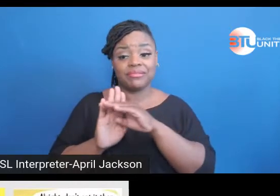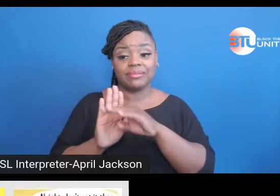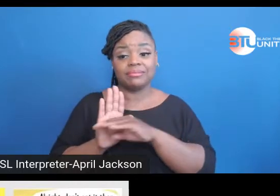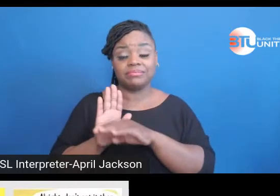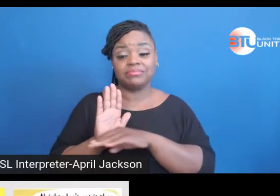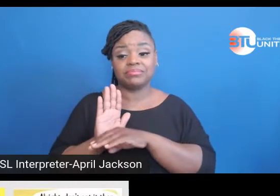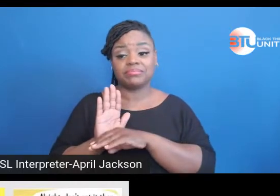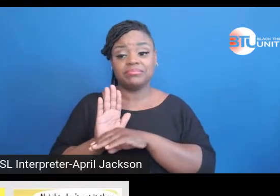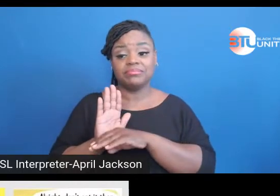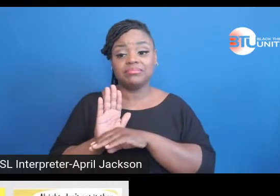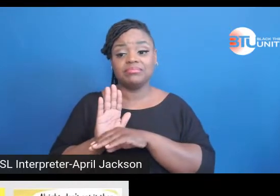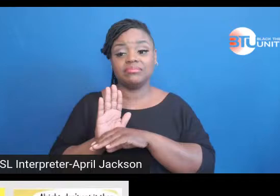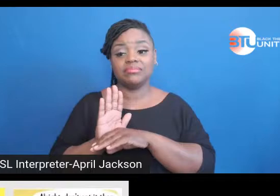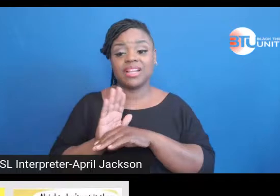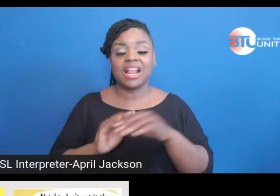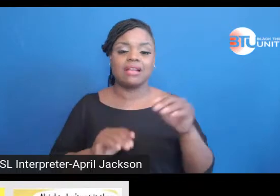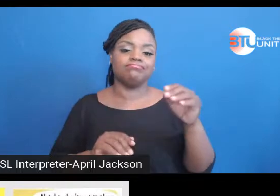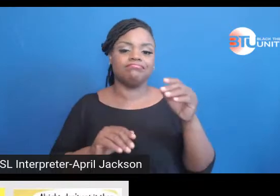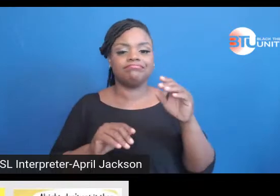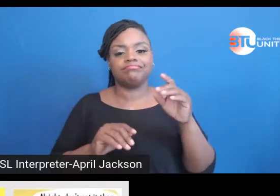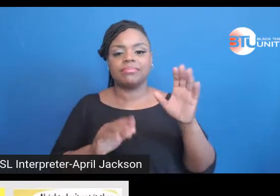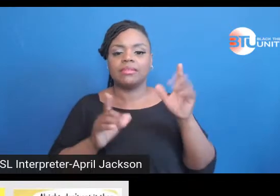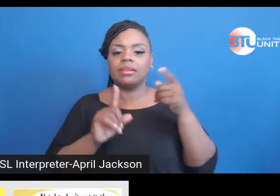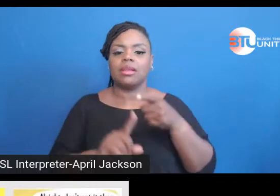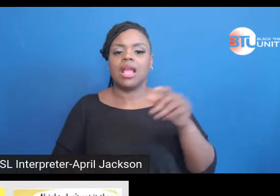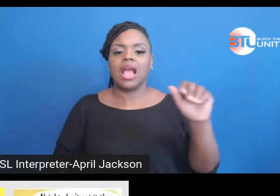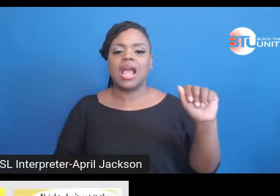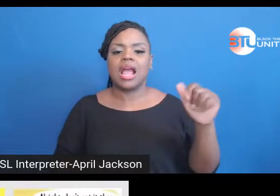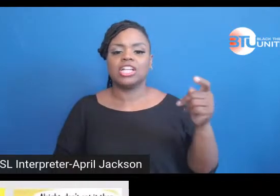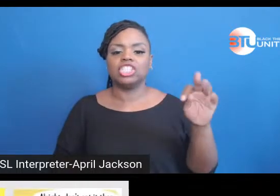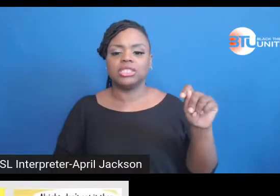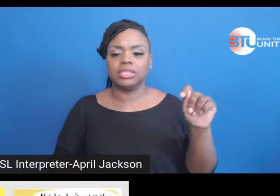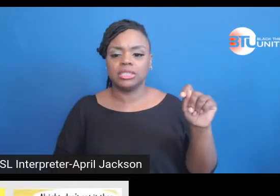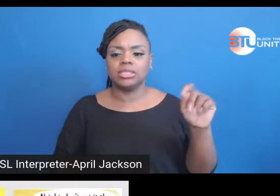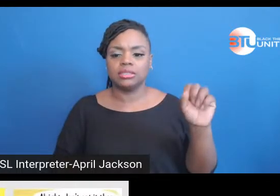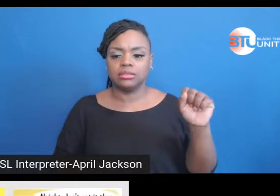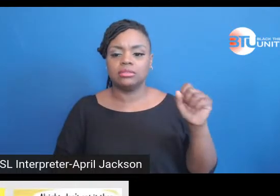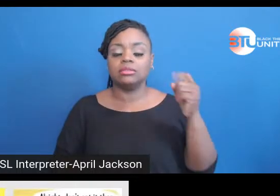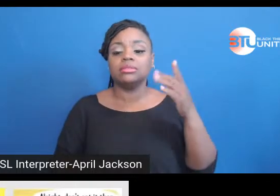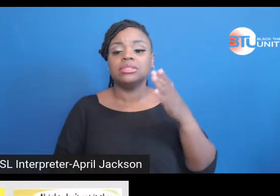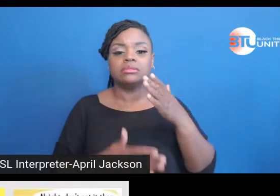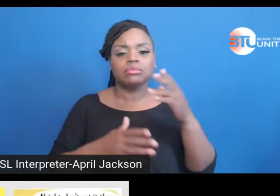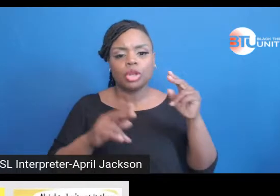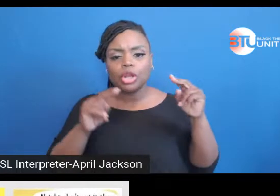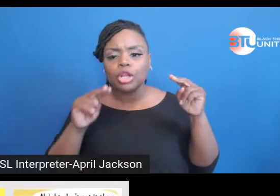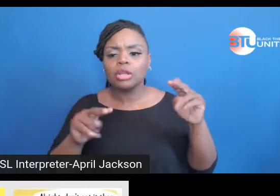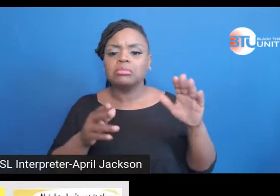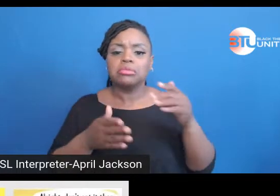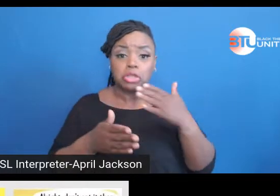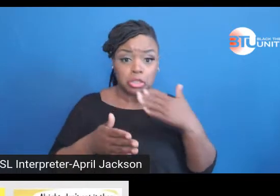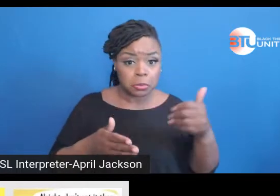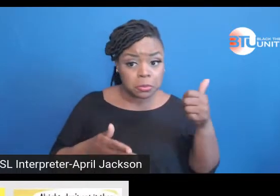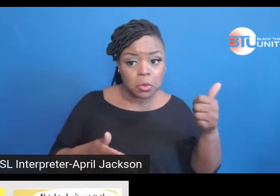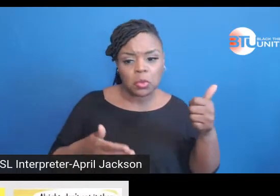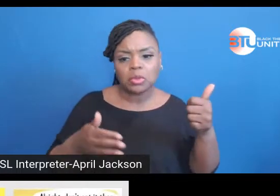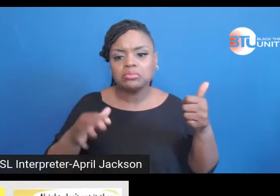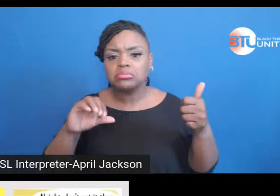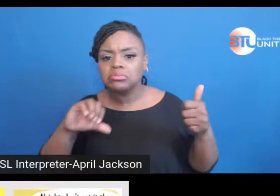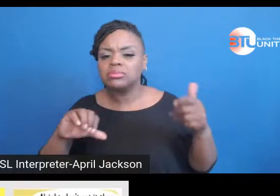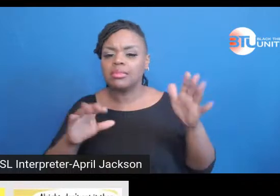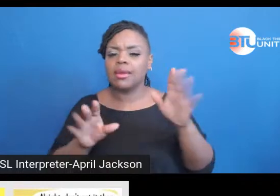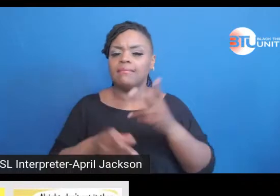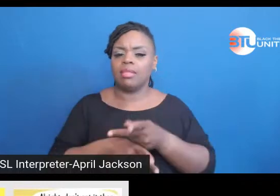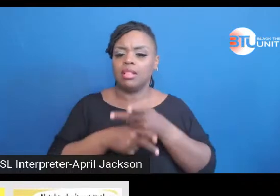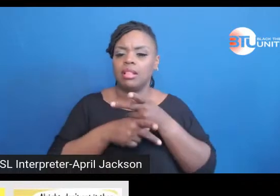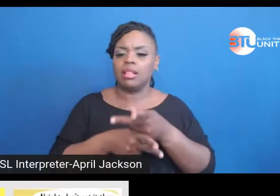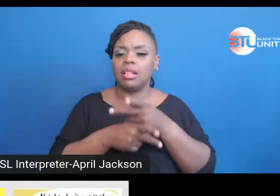agents, which at least will give you a clue of some of the good agents out there. Last few things I'll say, you know, do your